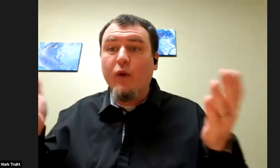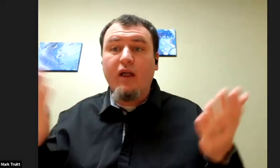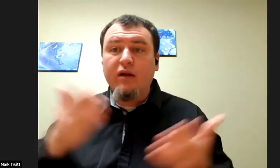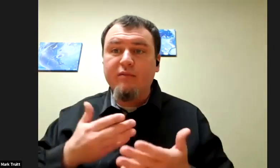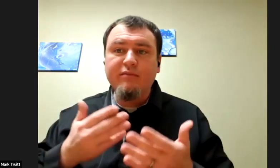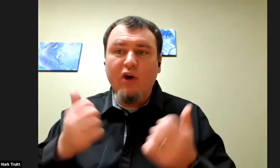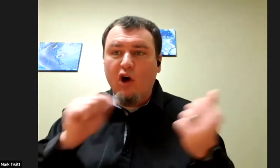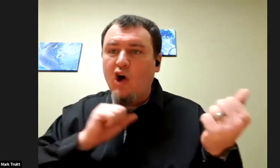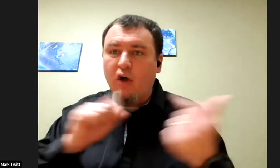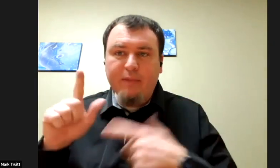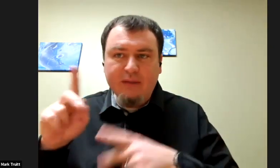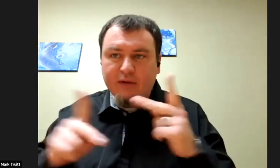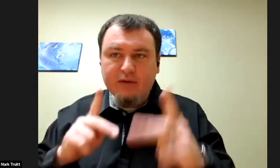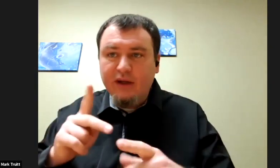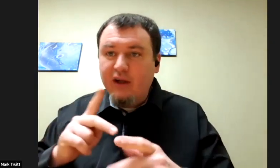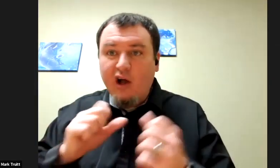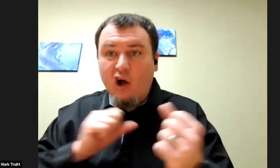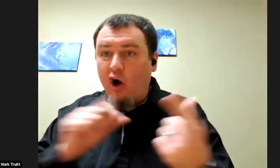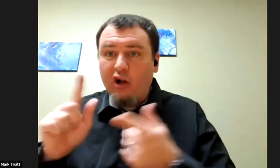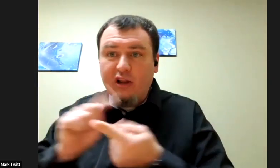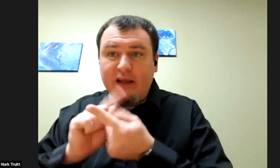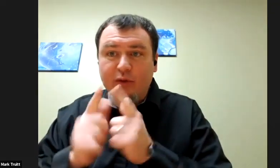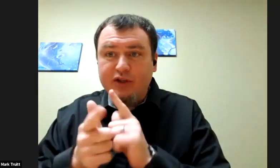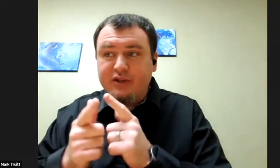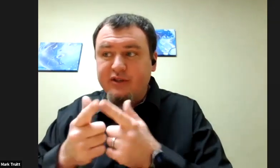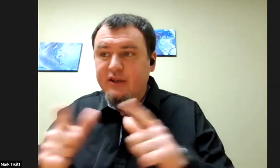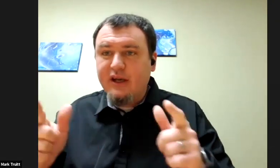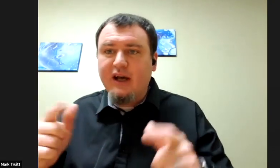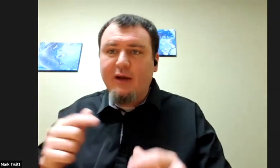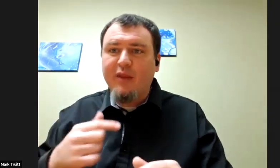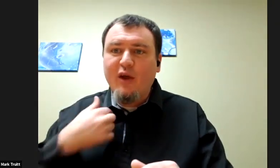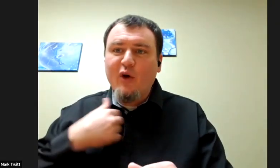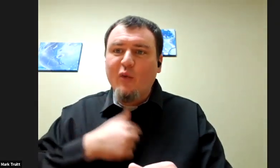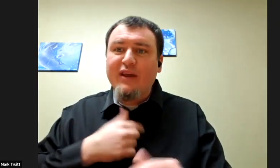and we welcome all people, all languages.